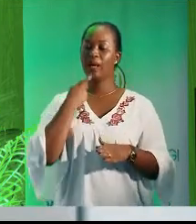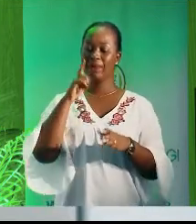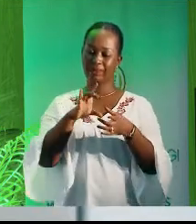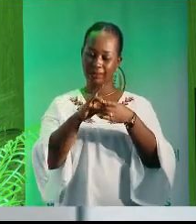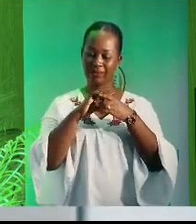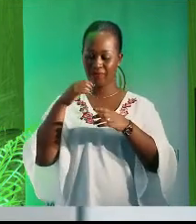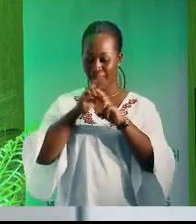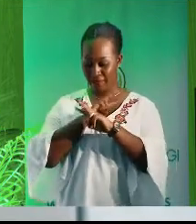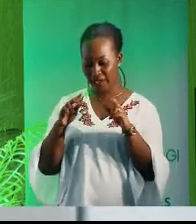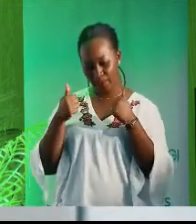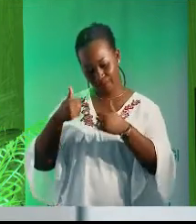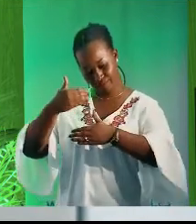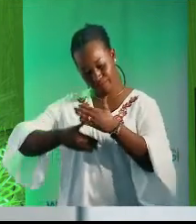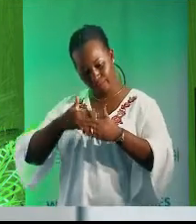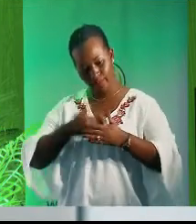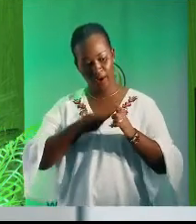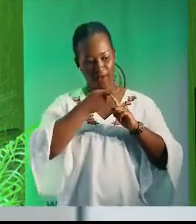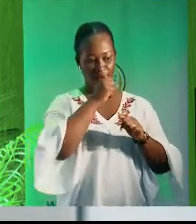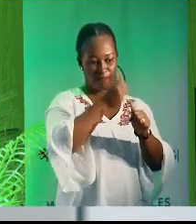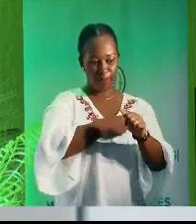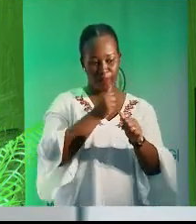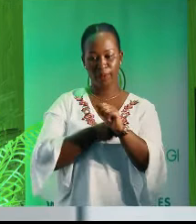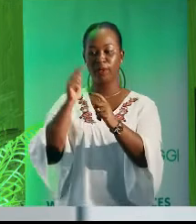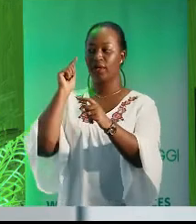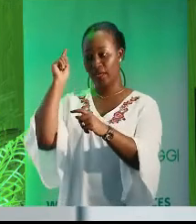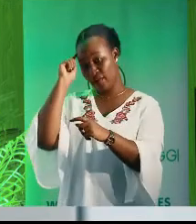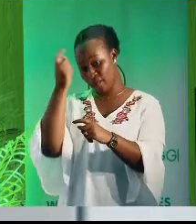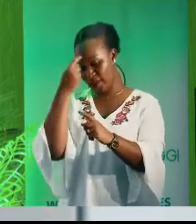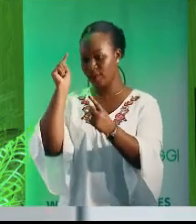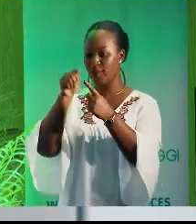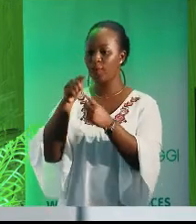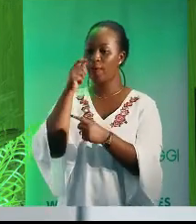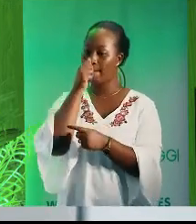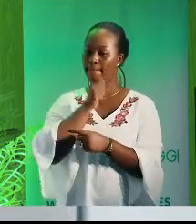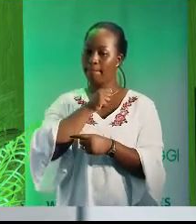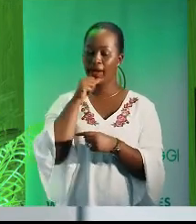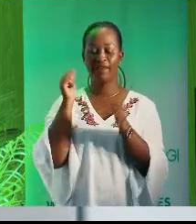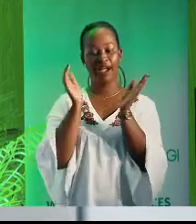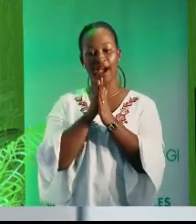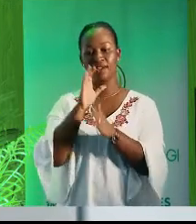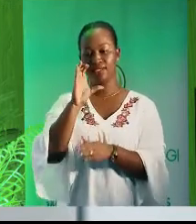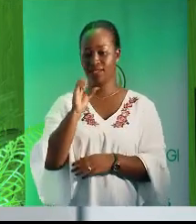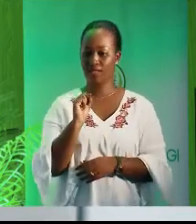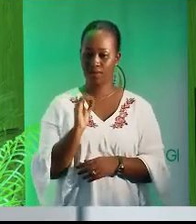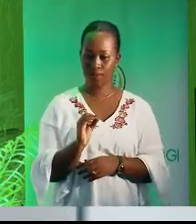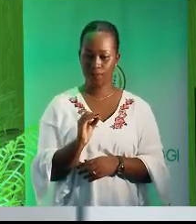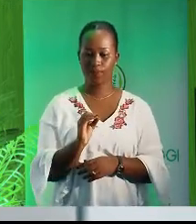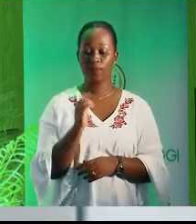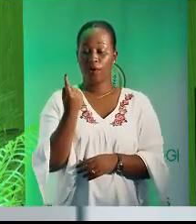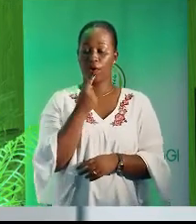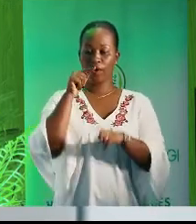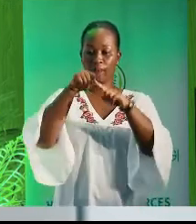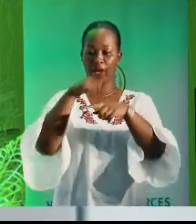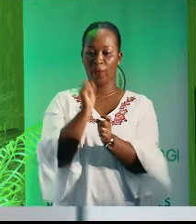from government officials to private sector representatives and the civil society. It's only by working together